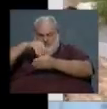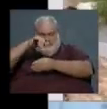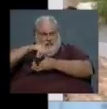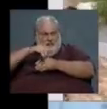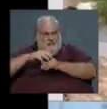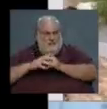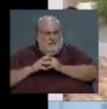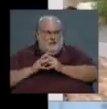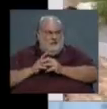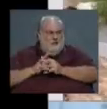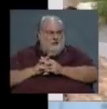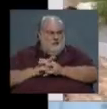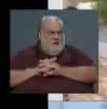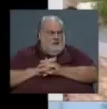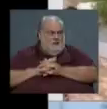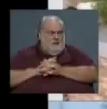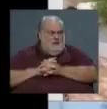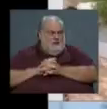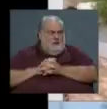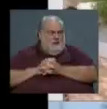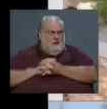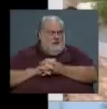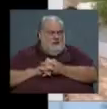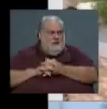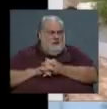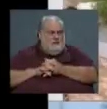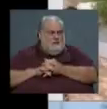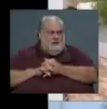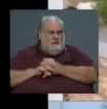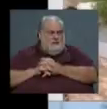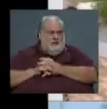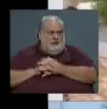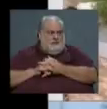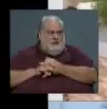there? Where's that? Where those trees are, beside the...